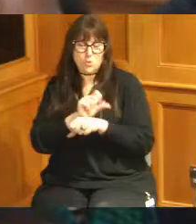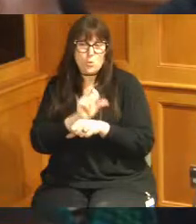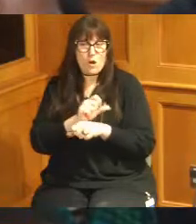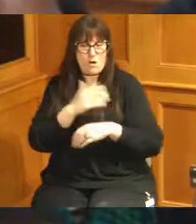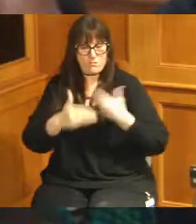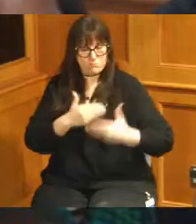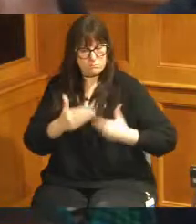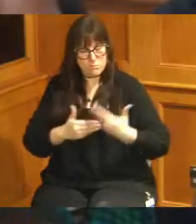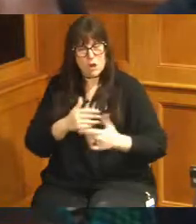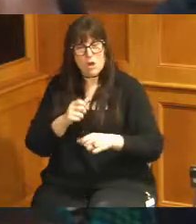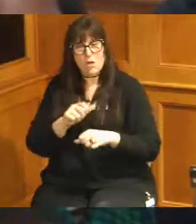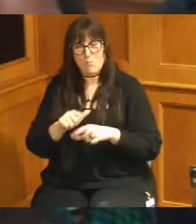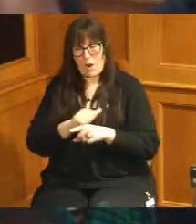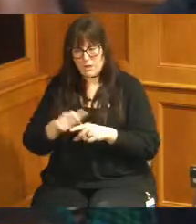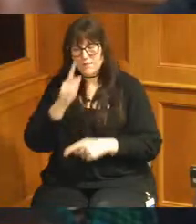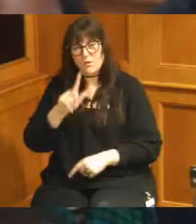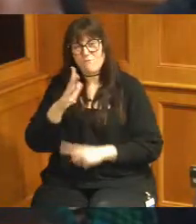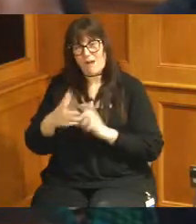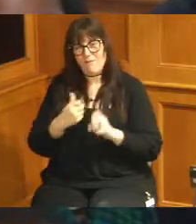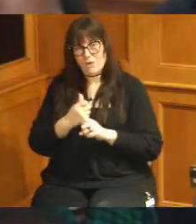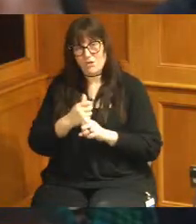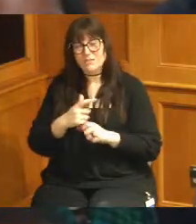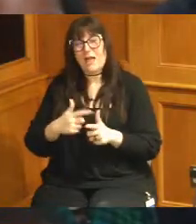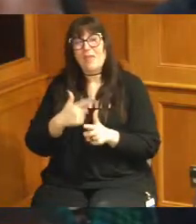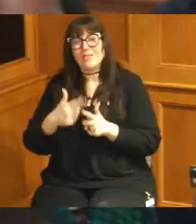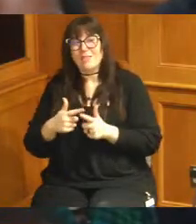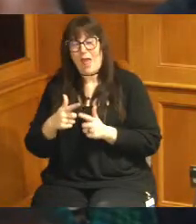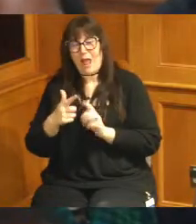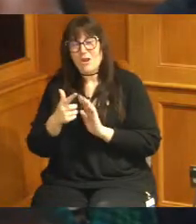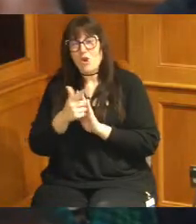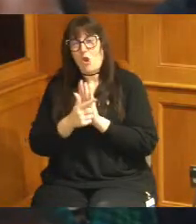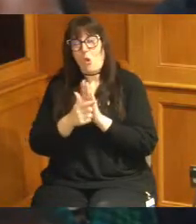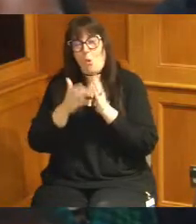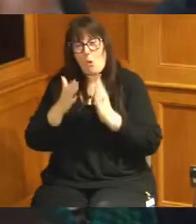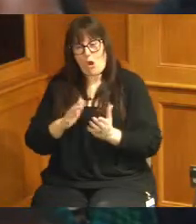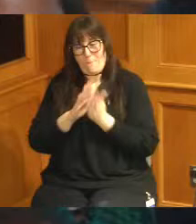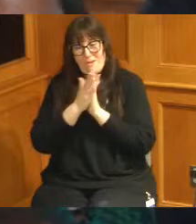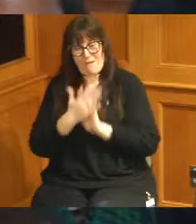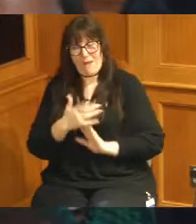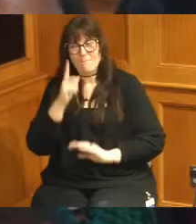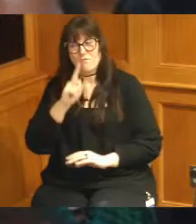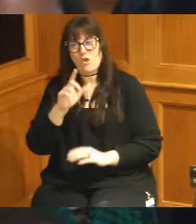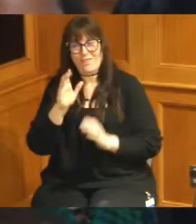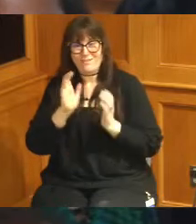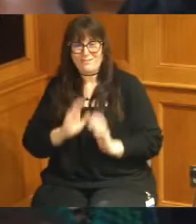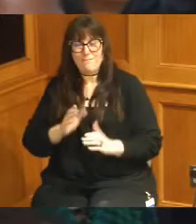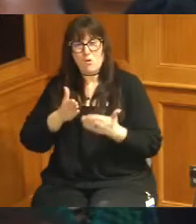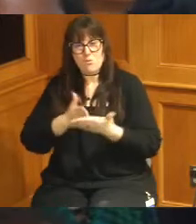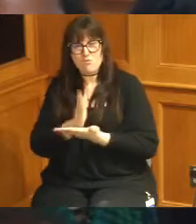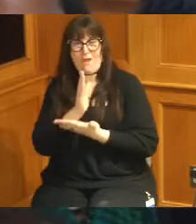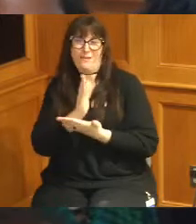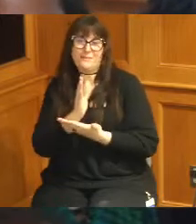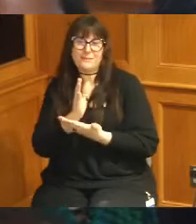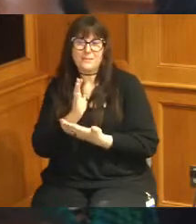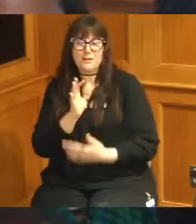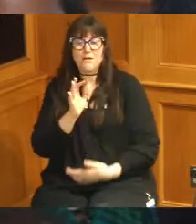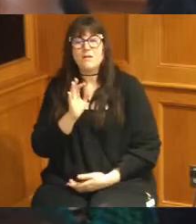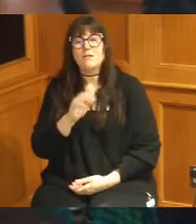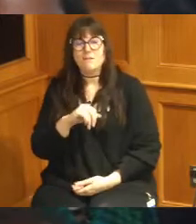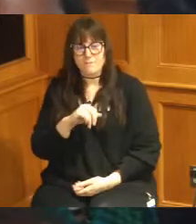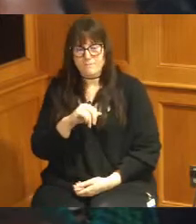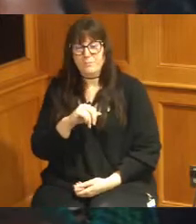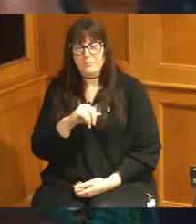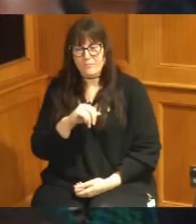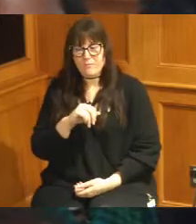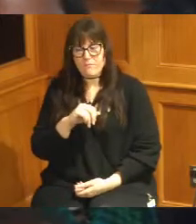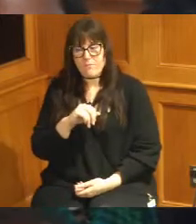her own practice for 5 years, then went to be a lawyer in the Cincinnati civil rights firm of Gerhard Stein and Branch.